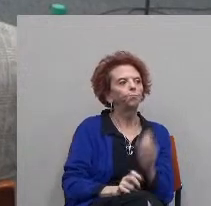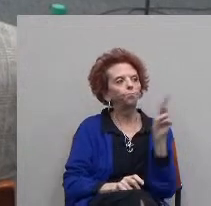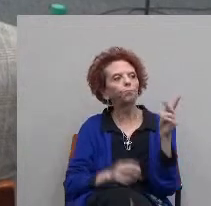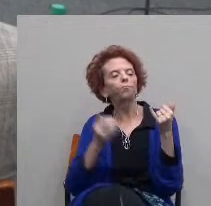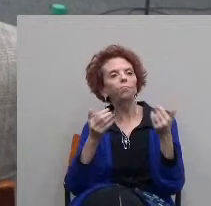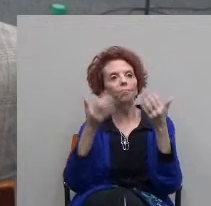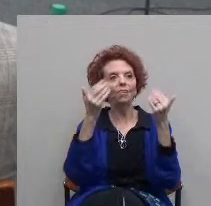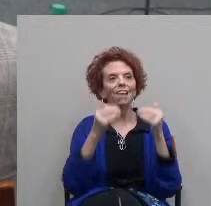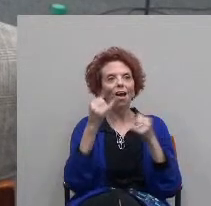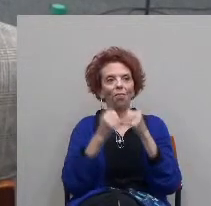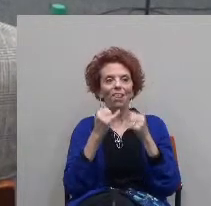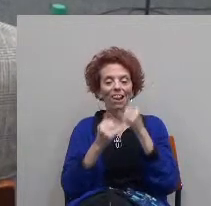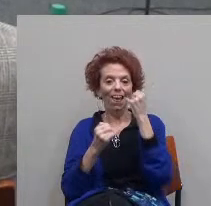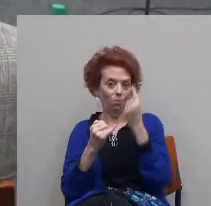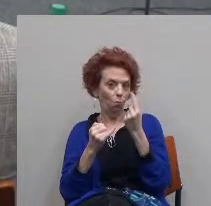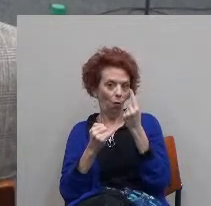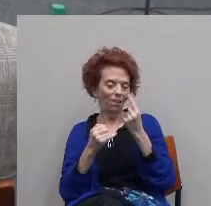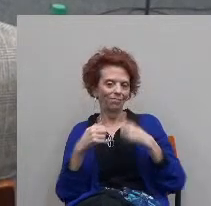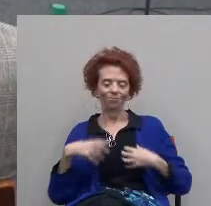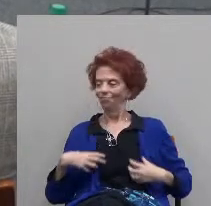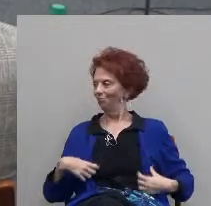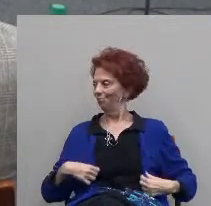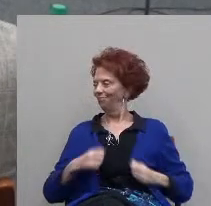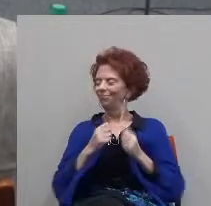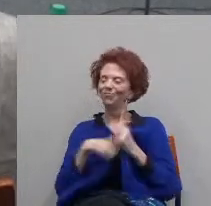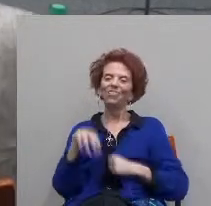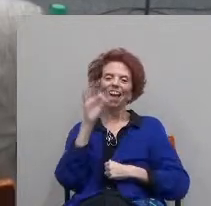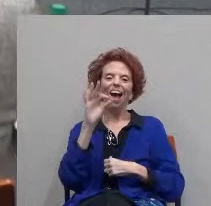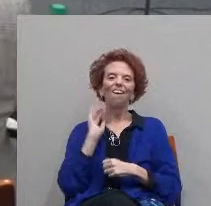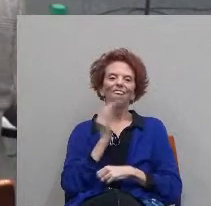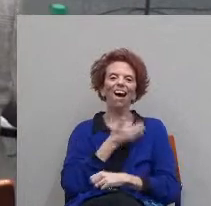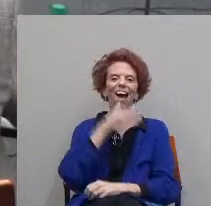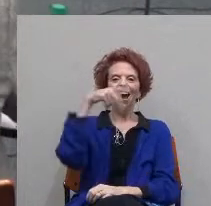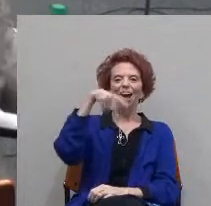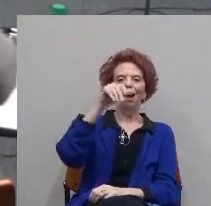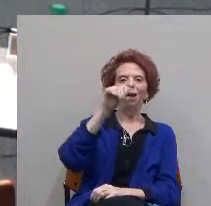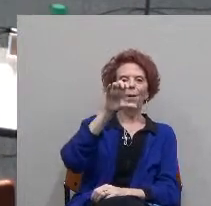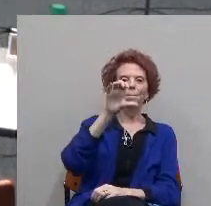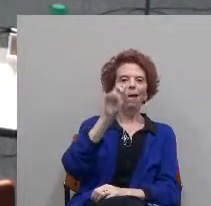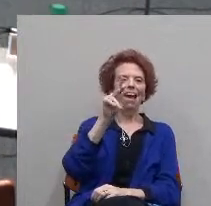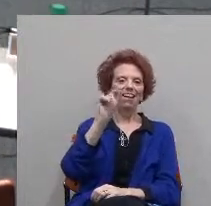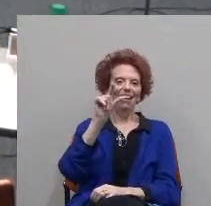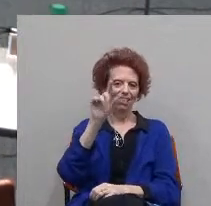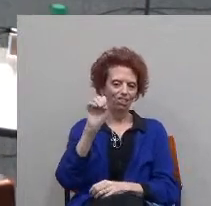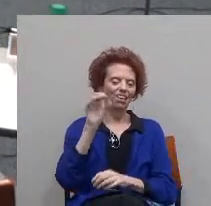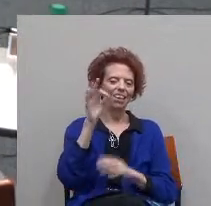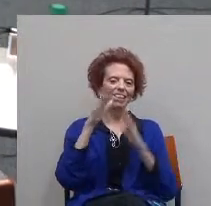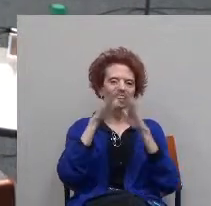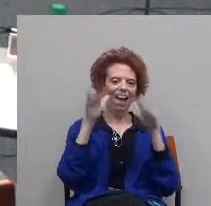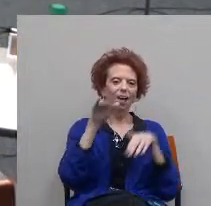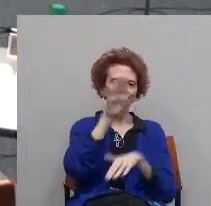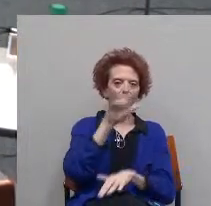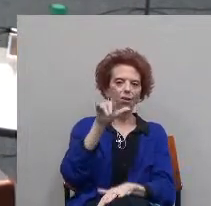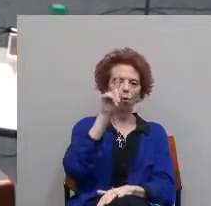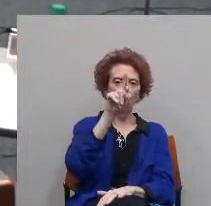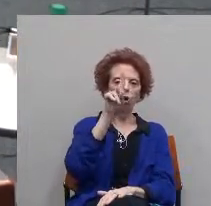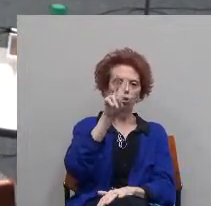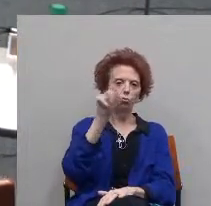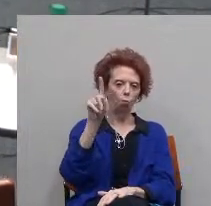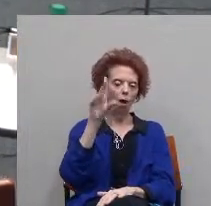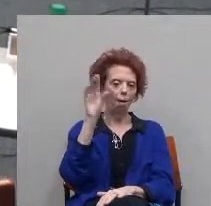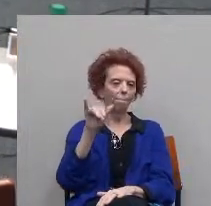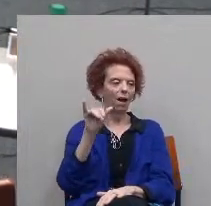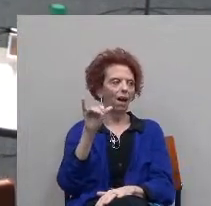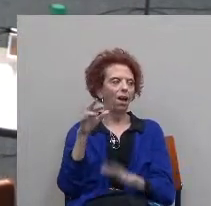Okay, so moving on to the last one of our package, I didn't expect it to go this long, is House Bill 121